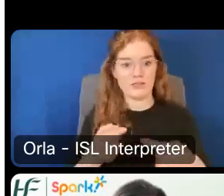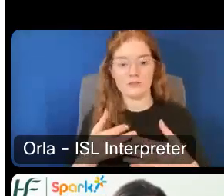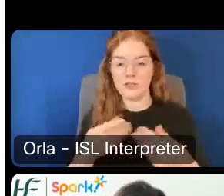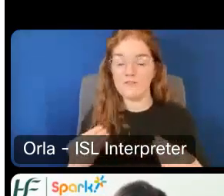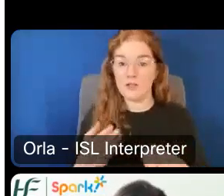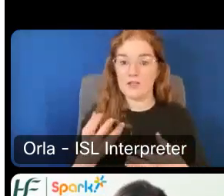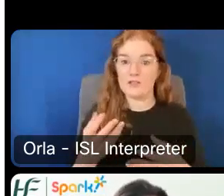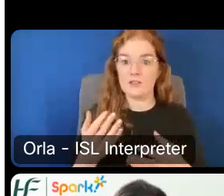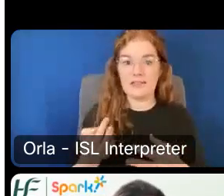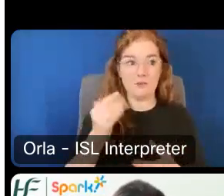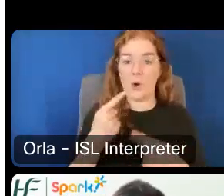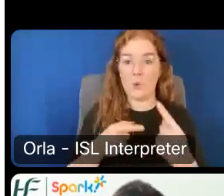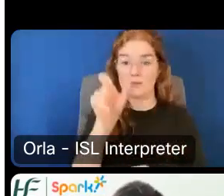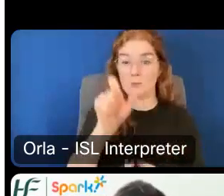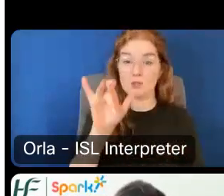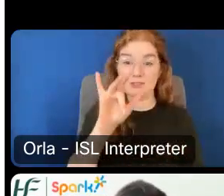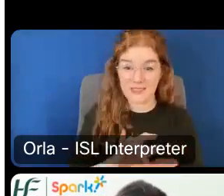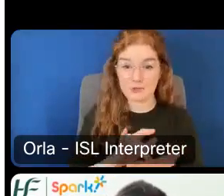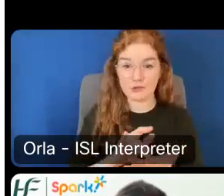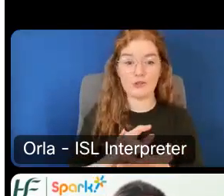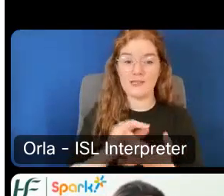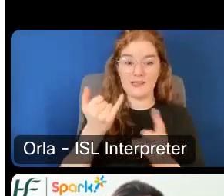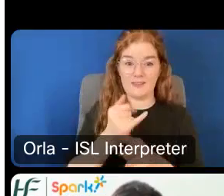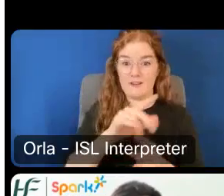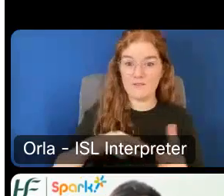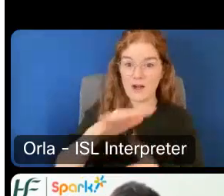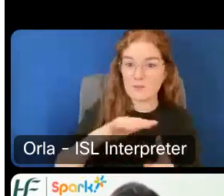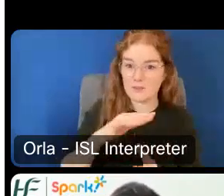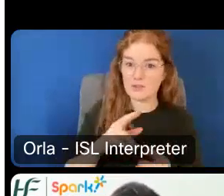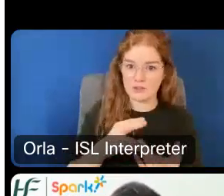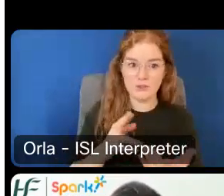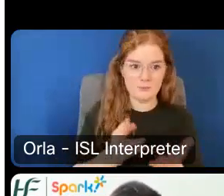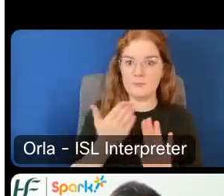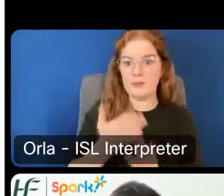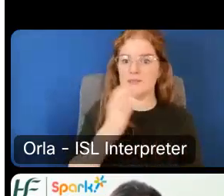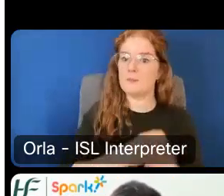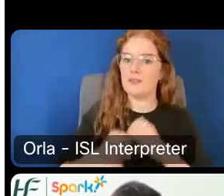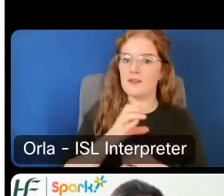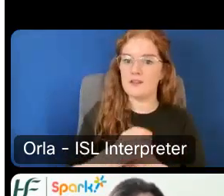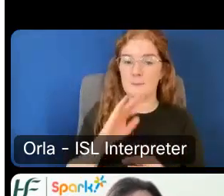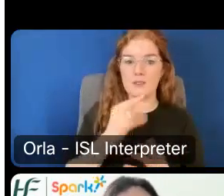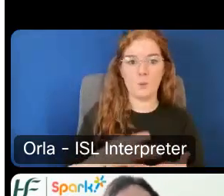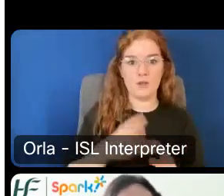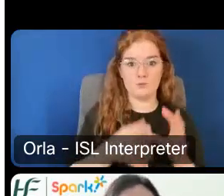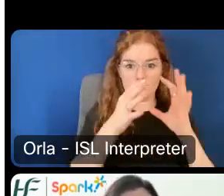the user, and in the user's environment, you're doing that through empathy building. And when you ground